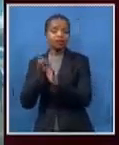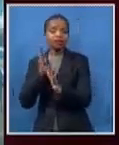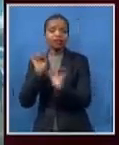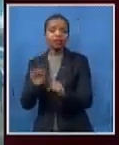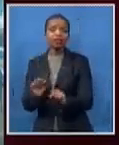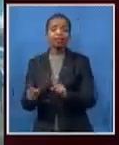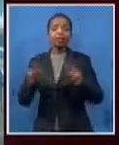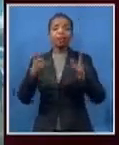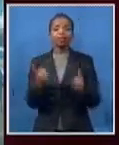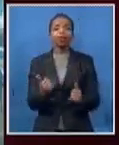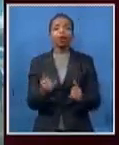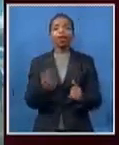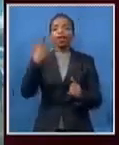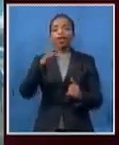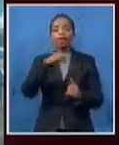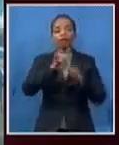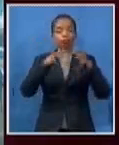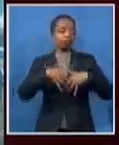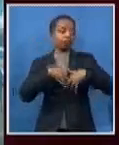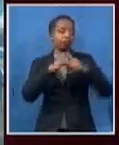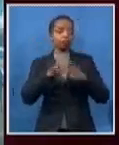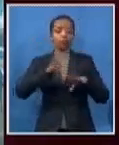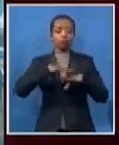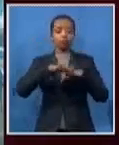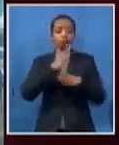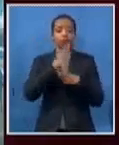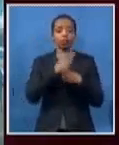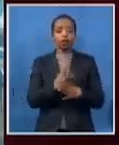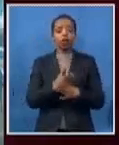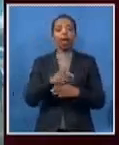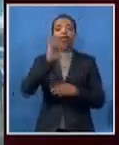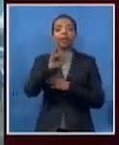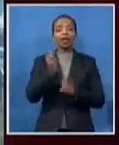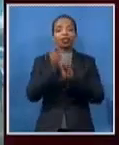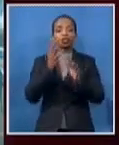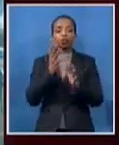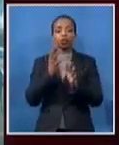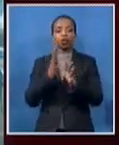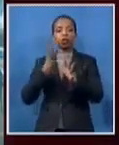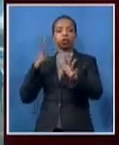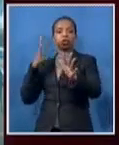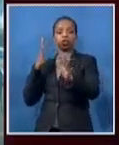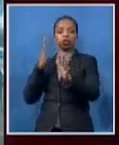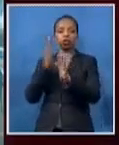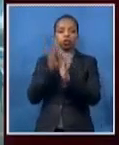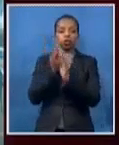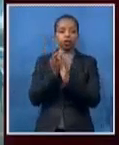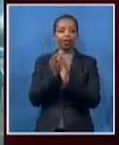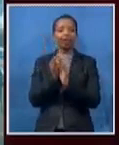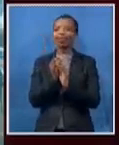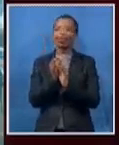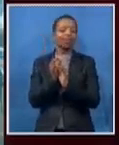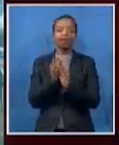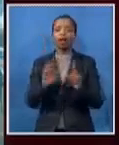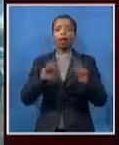length of that queue will not decline. So you've got to be very realistic about the scale of the challenge